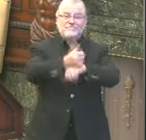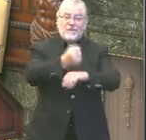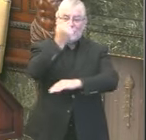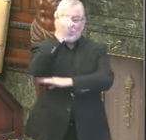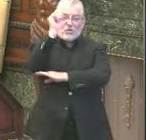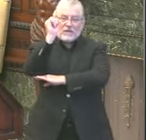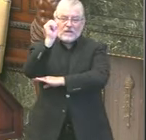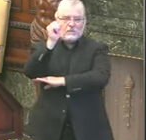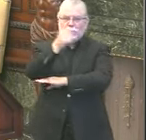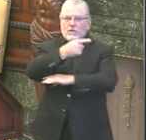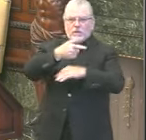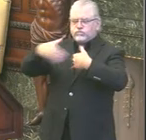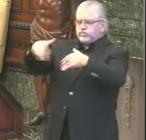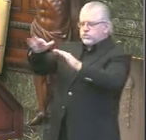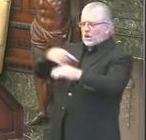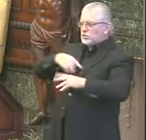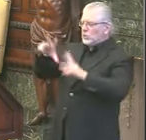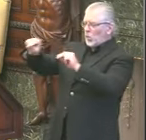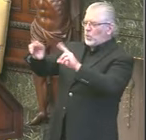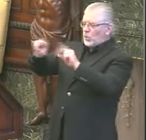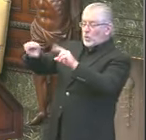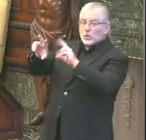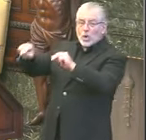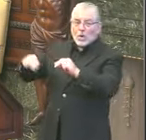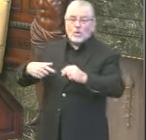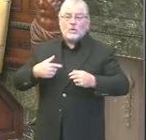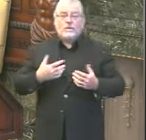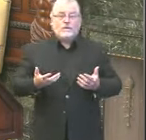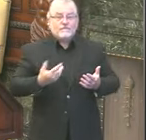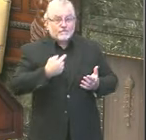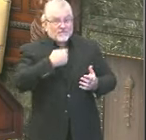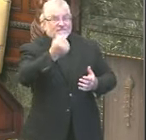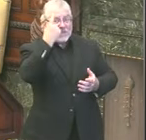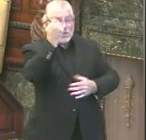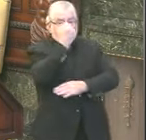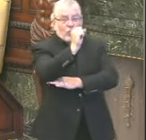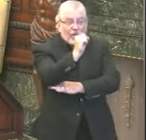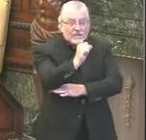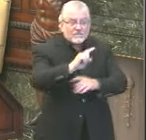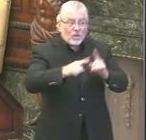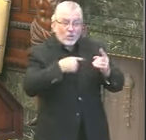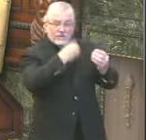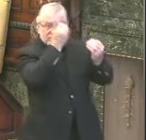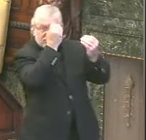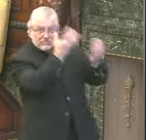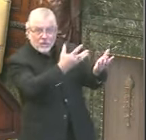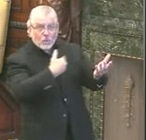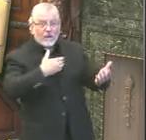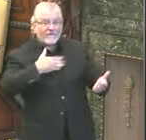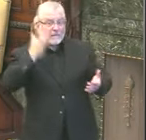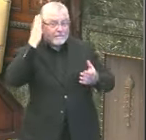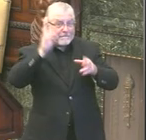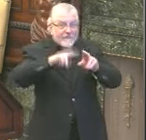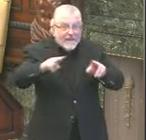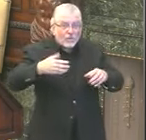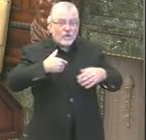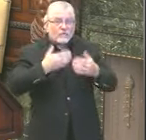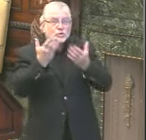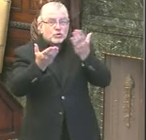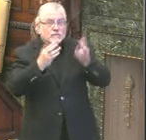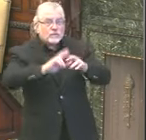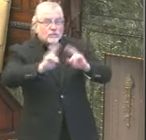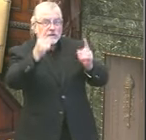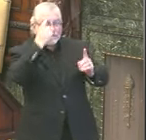it is a protest, we have beds available. We have services available for people who are unsheltered. And we would like to avail them of